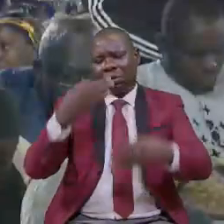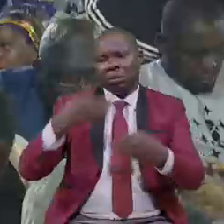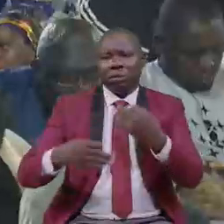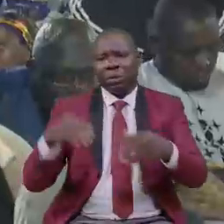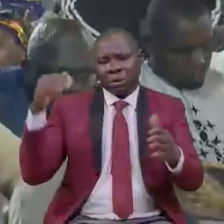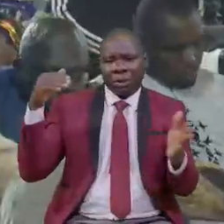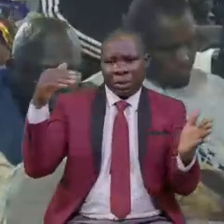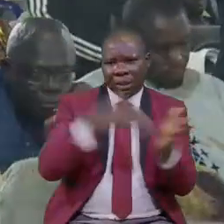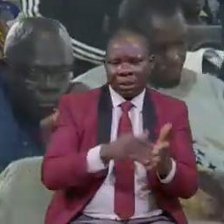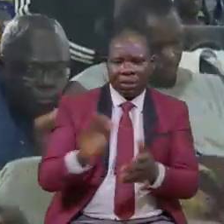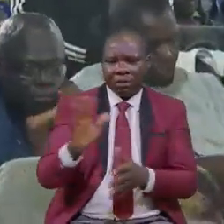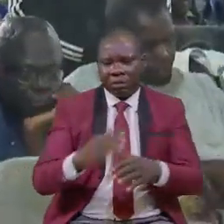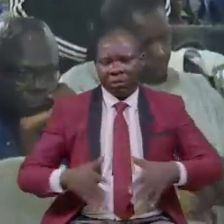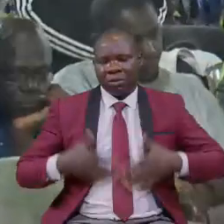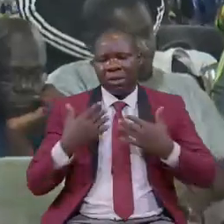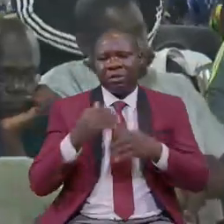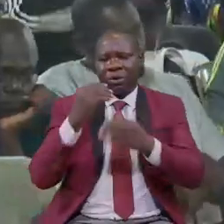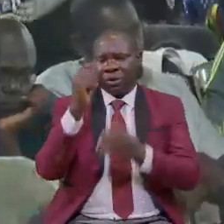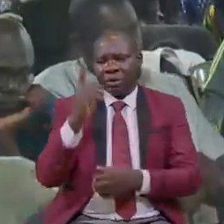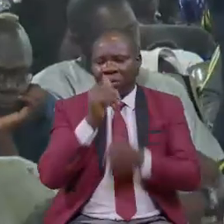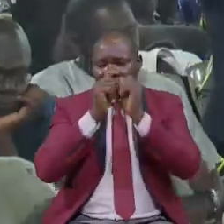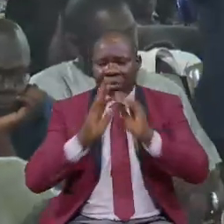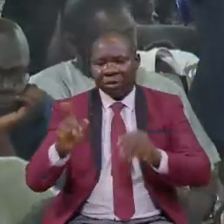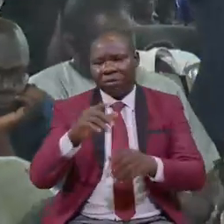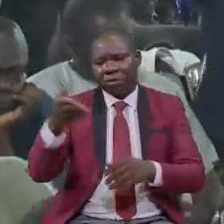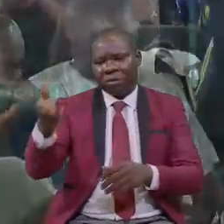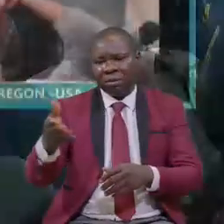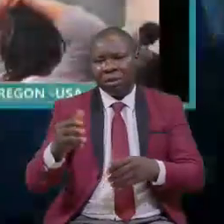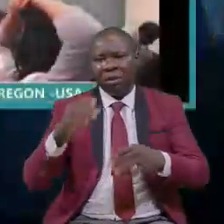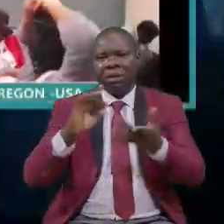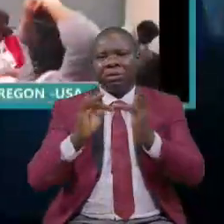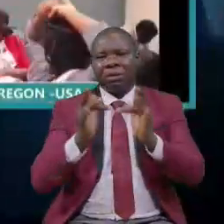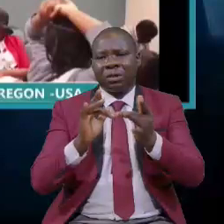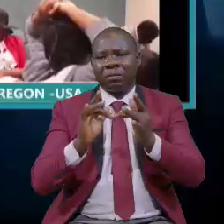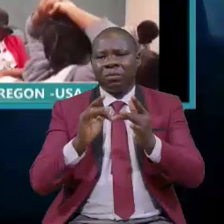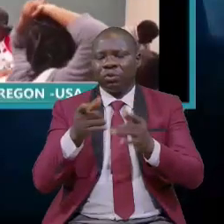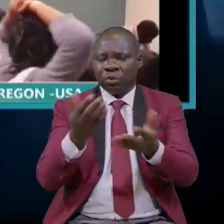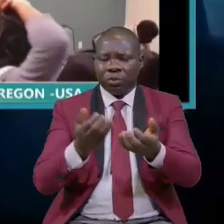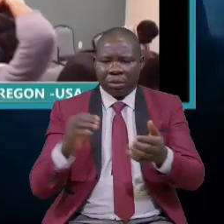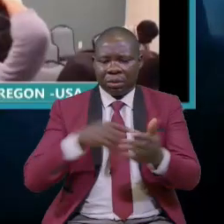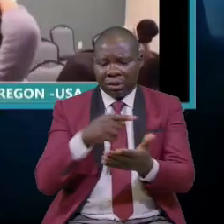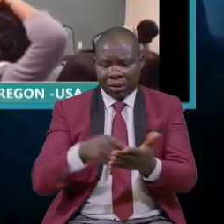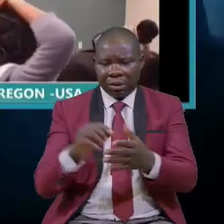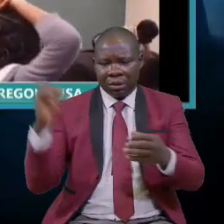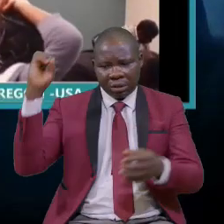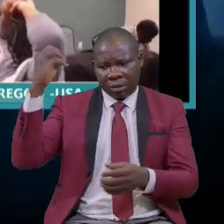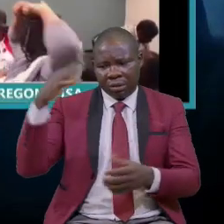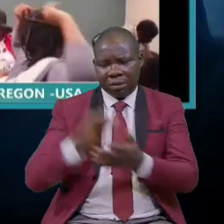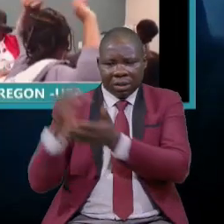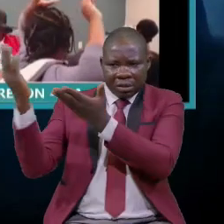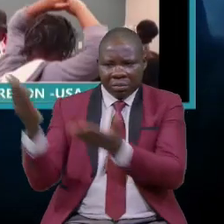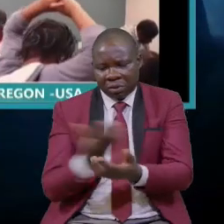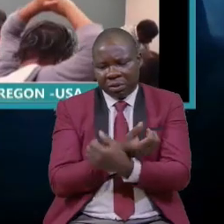you there. Online, you want this grace that brings salvation?